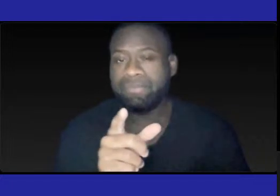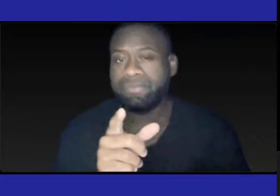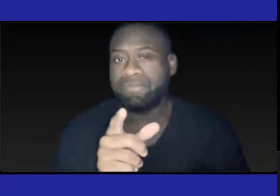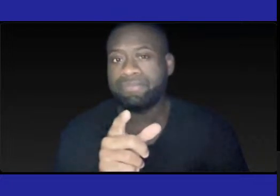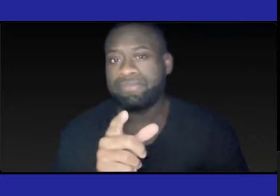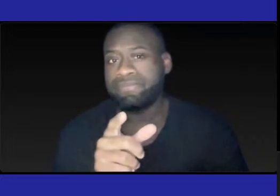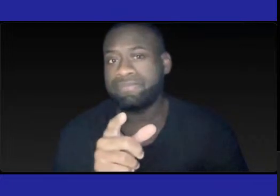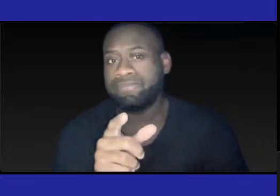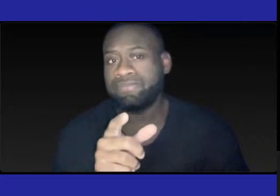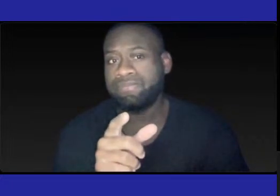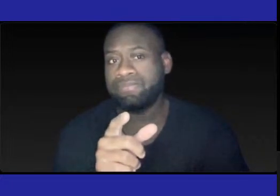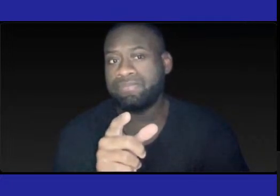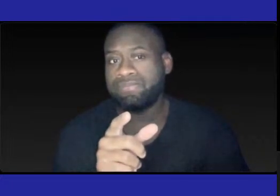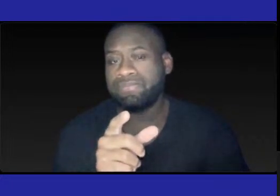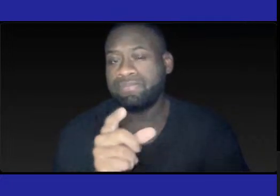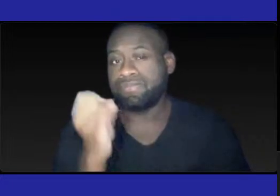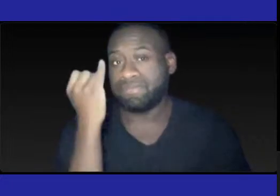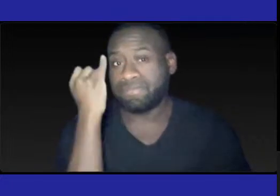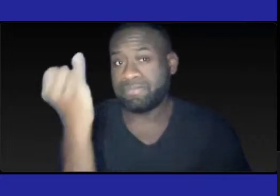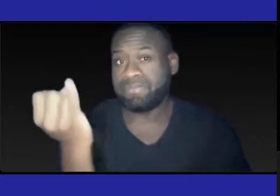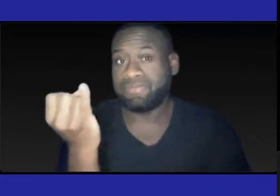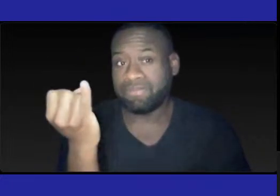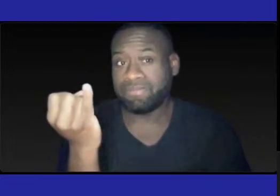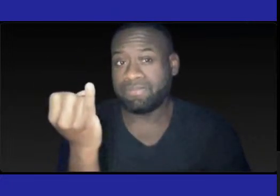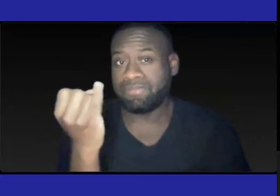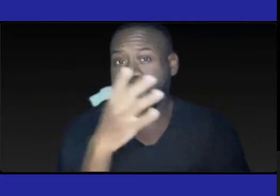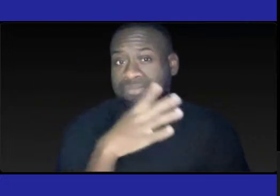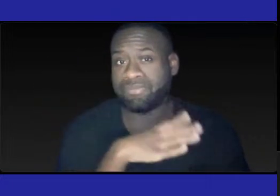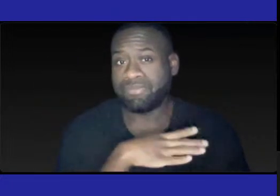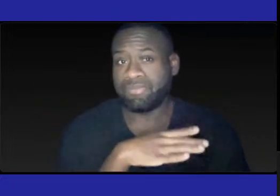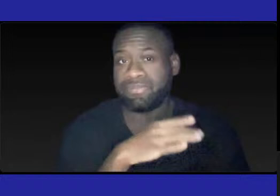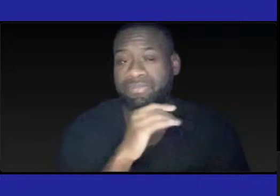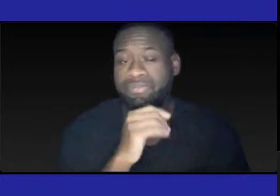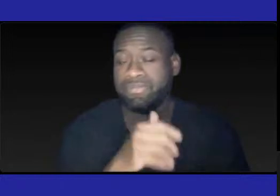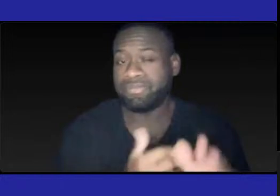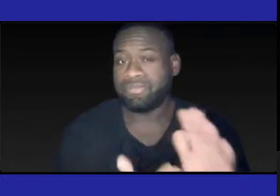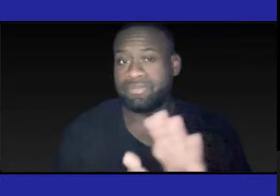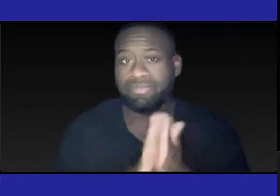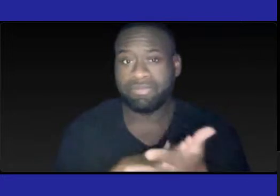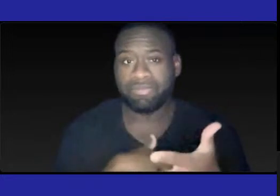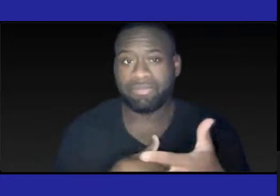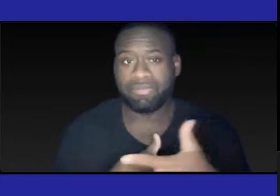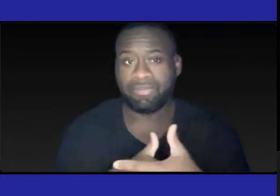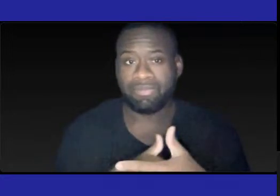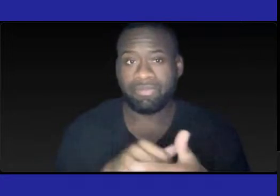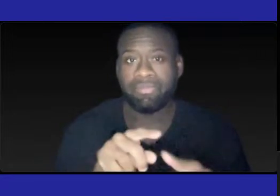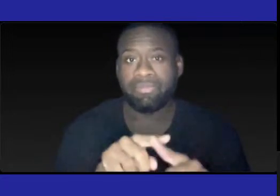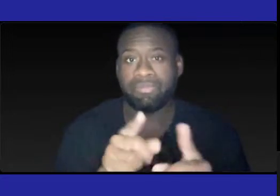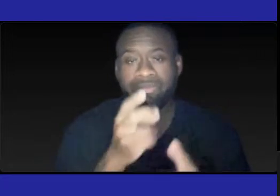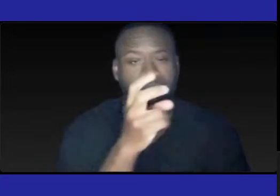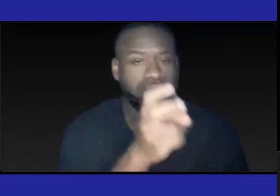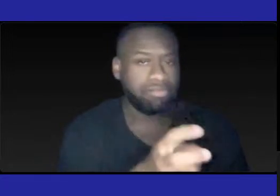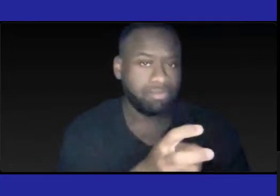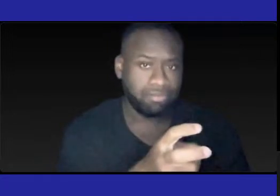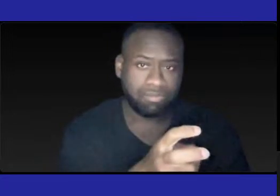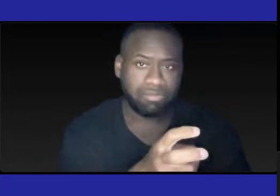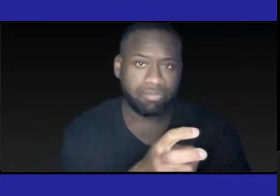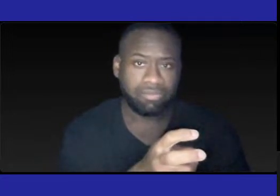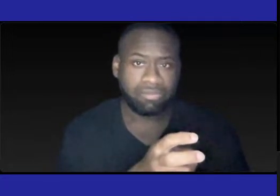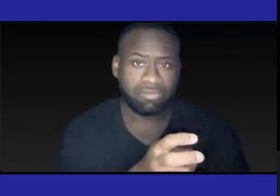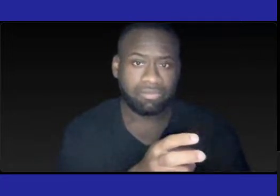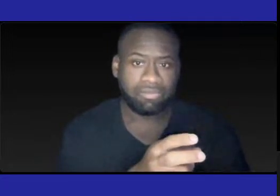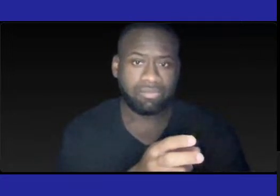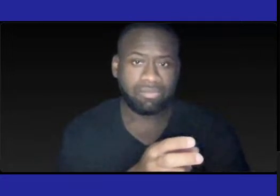The ideal would be women who didn't become pregnant, but that would be too hard statistically. For that, you'd